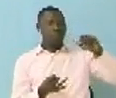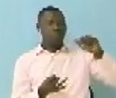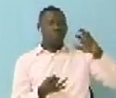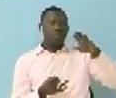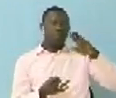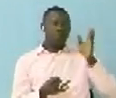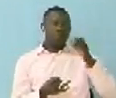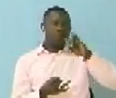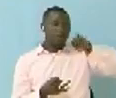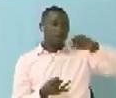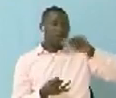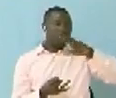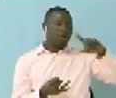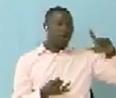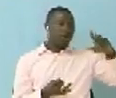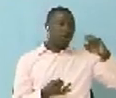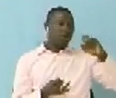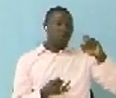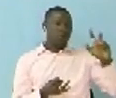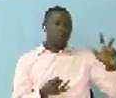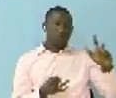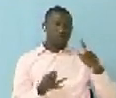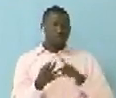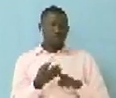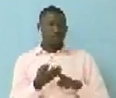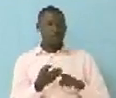Pasane, all of them confirmed